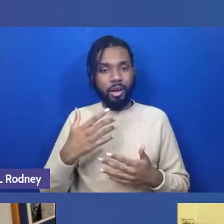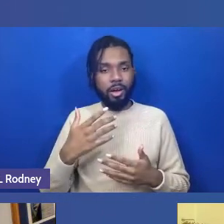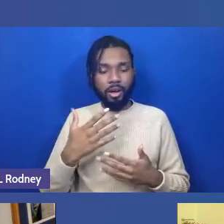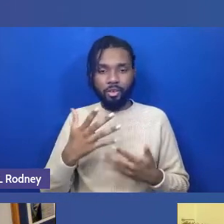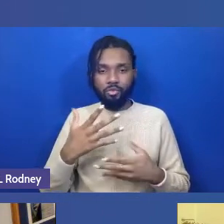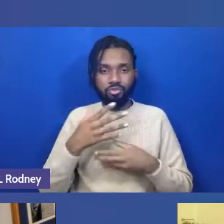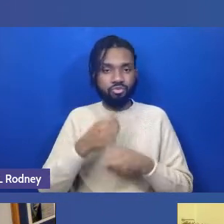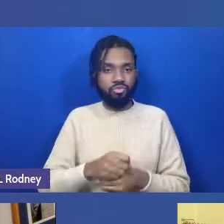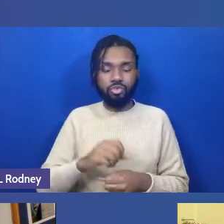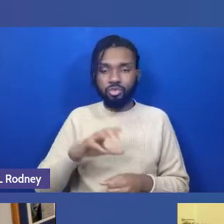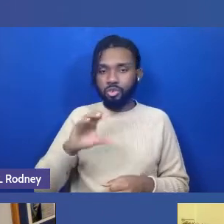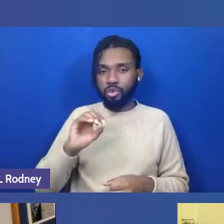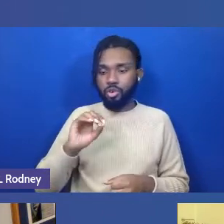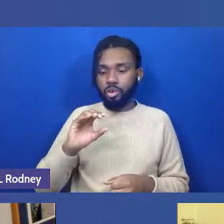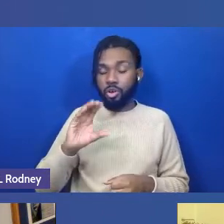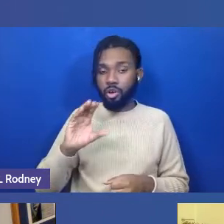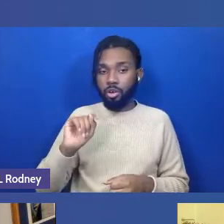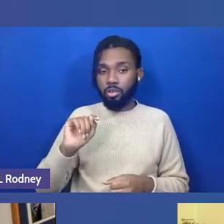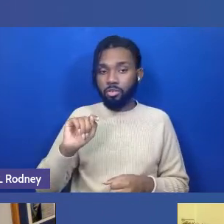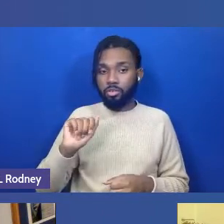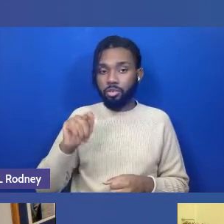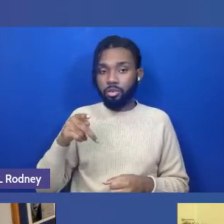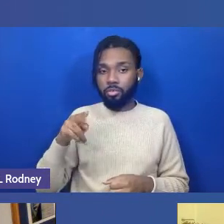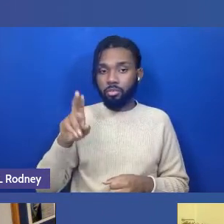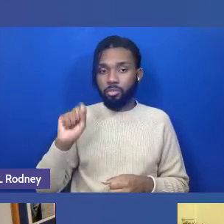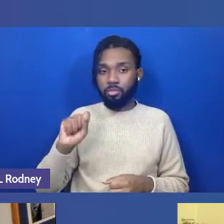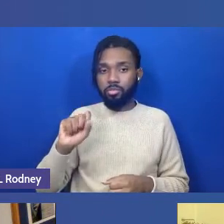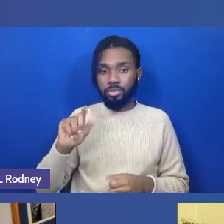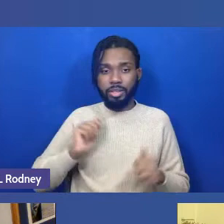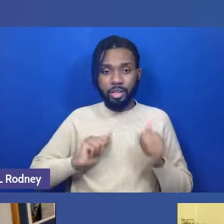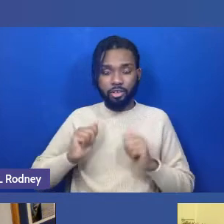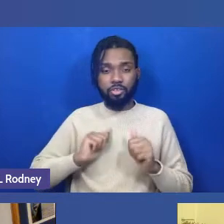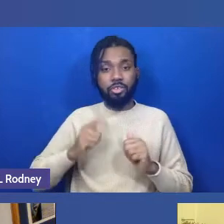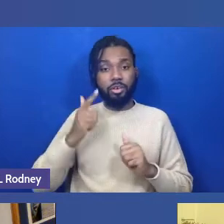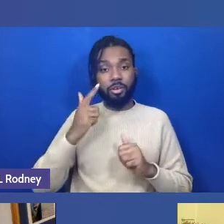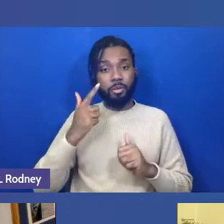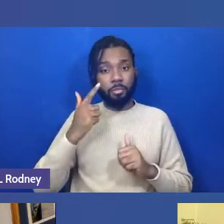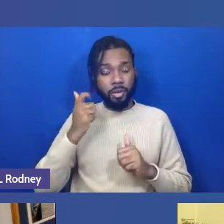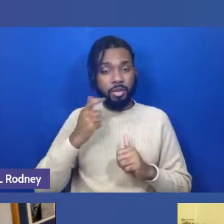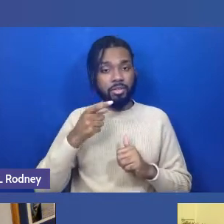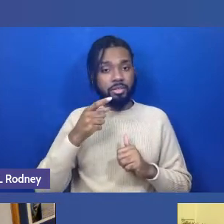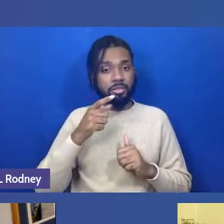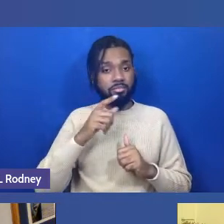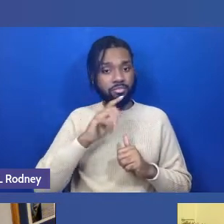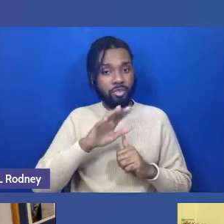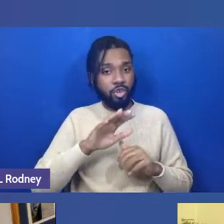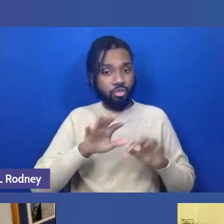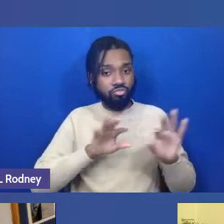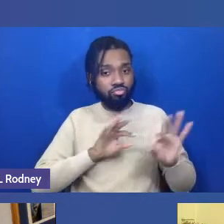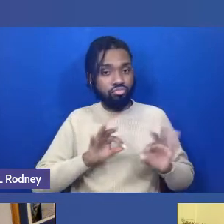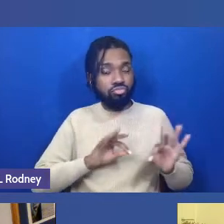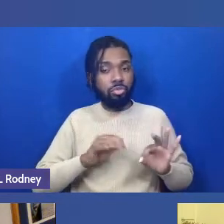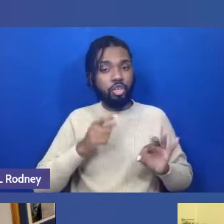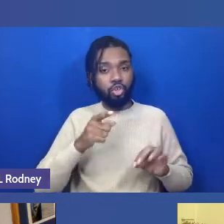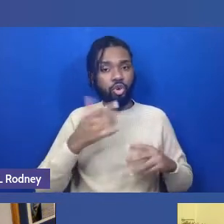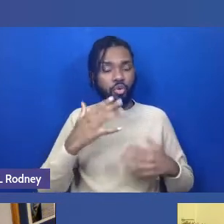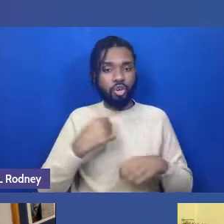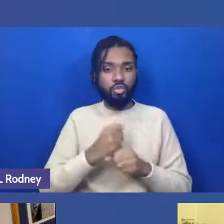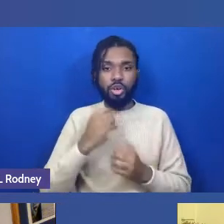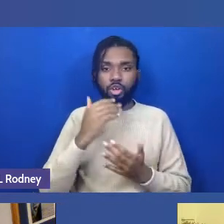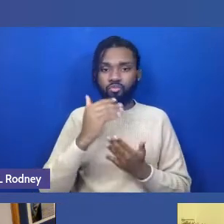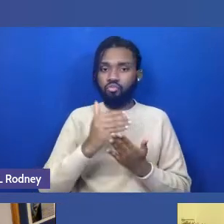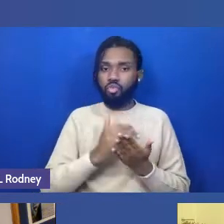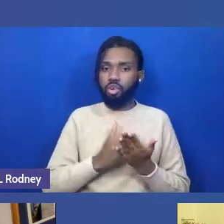Theatrical's own choices around curation, right? Because you're curating a roster of artists. And so I will come to you and